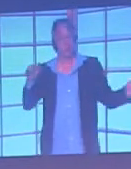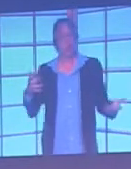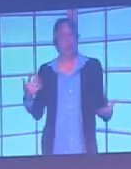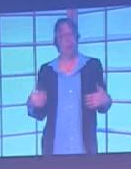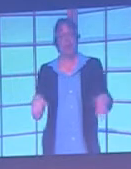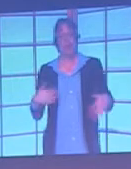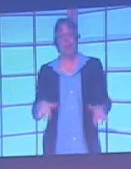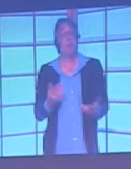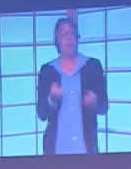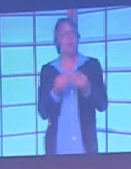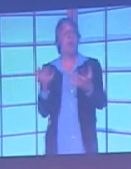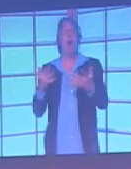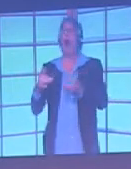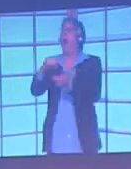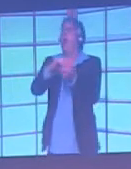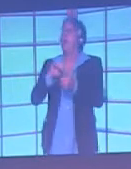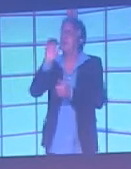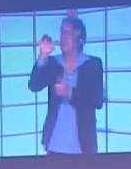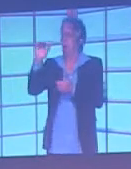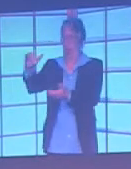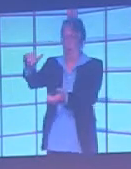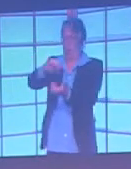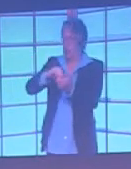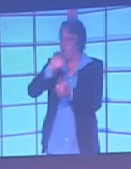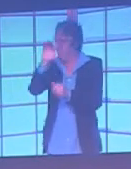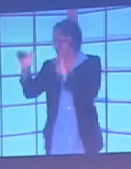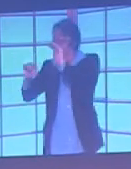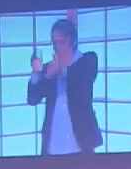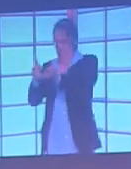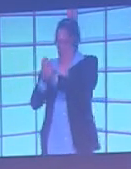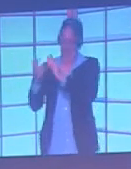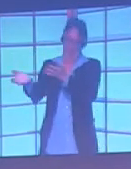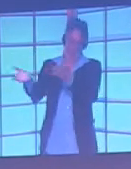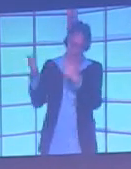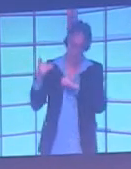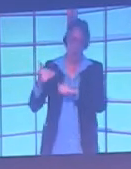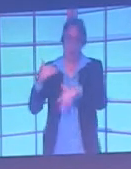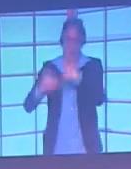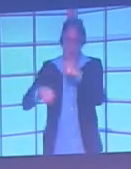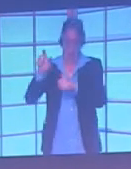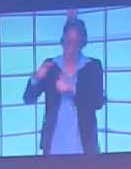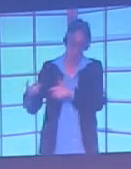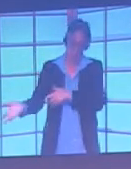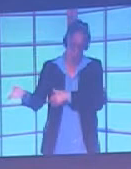similar to our NGO, and NGOs